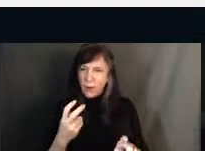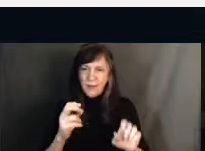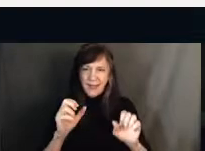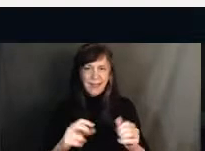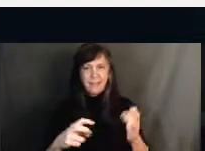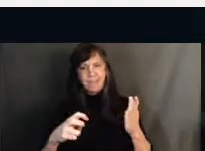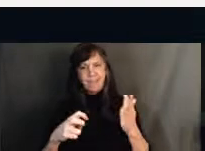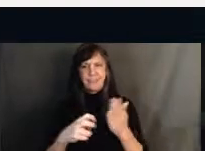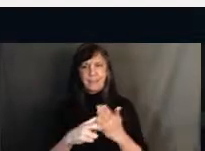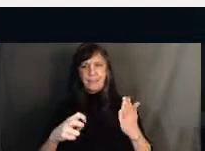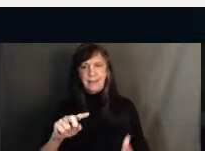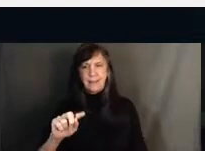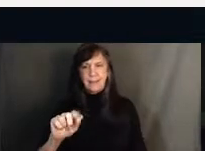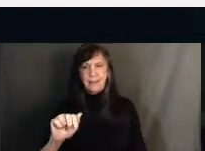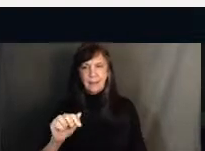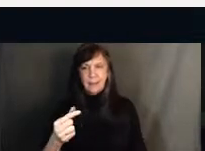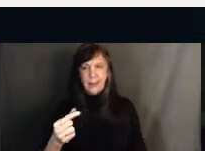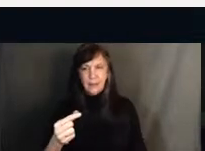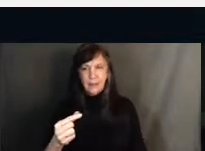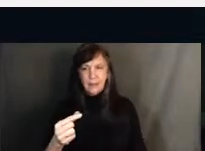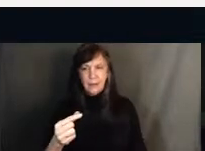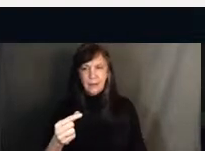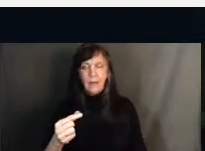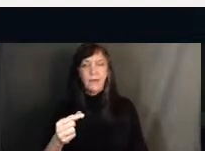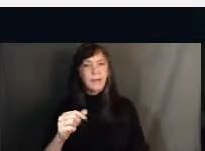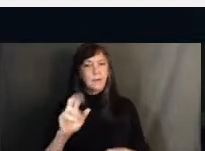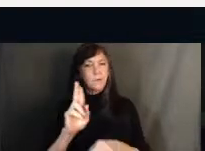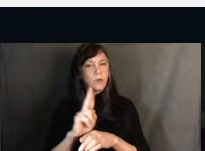can put in that can be searched for later,